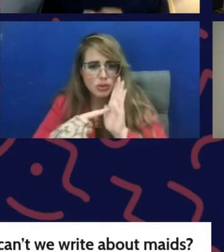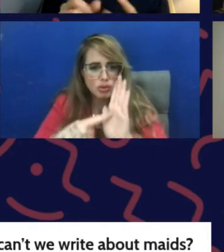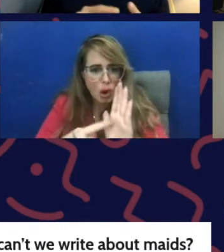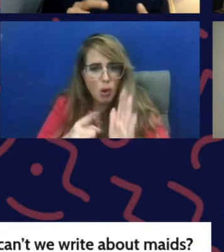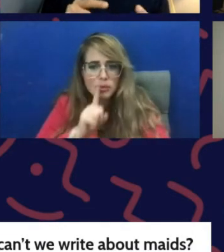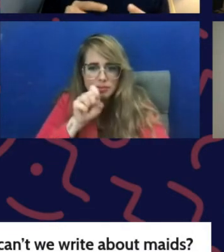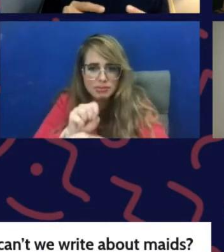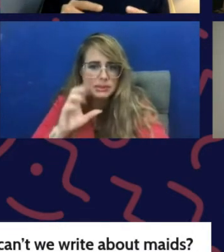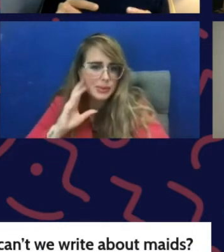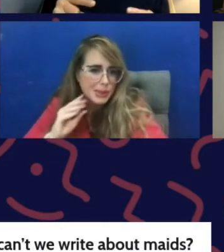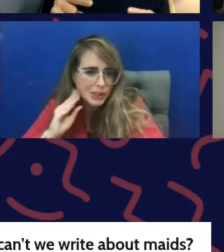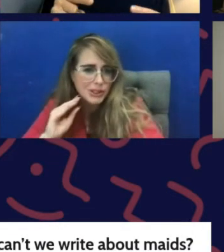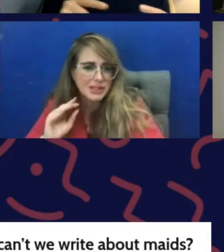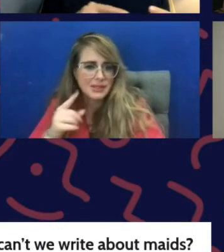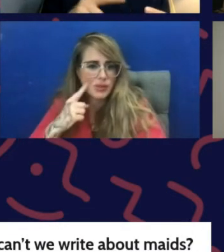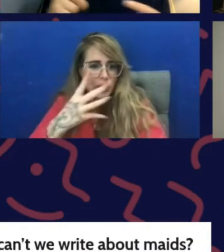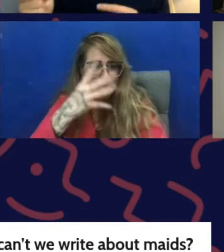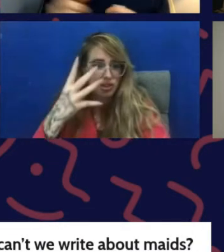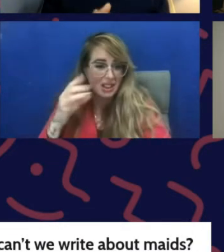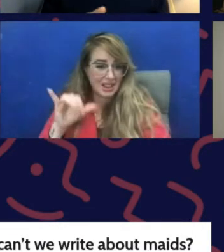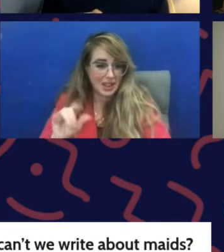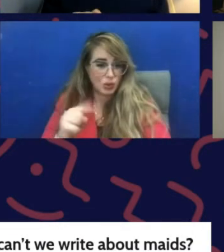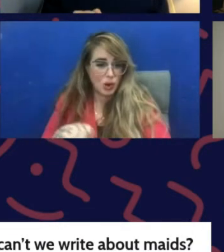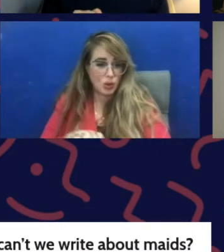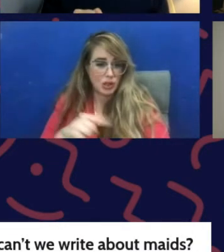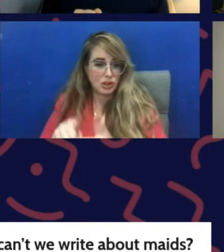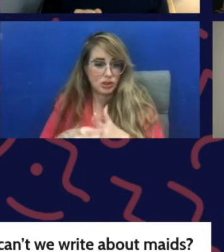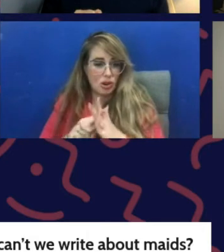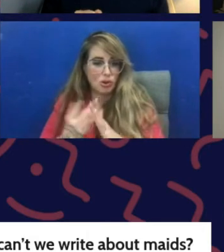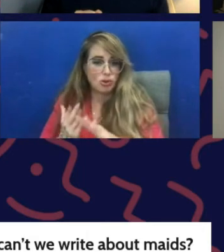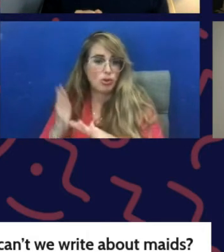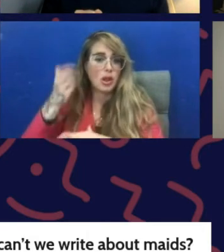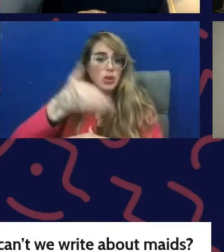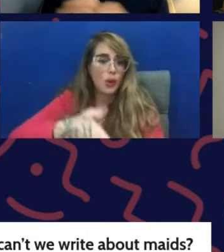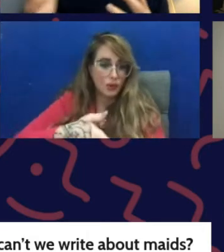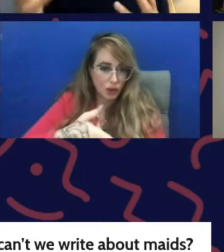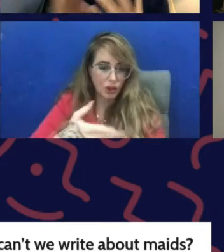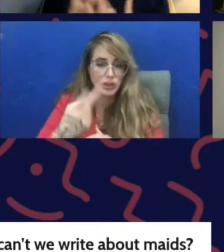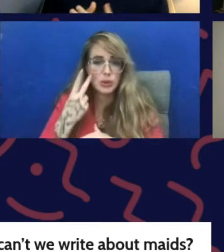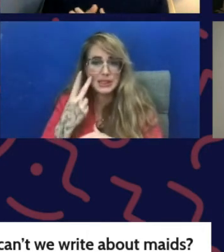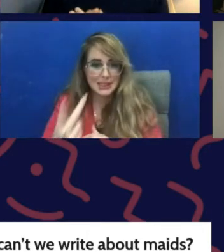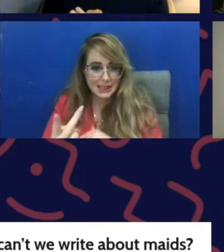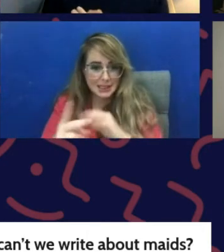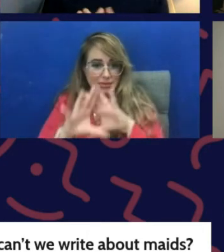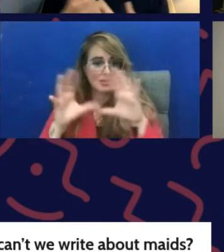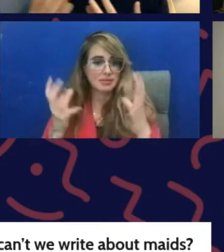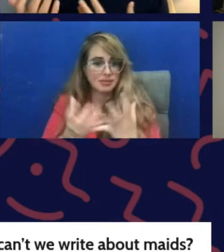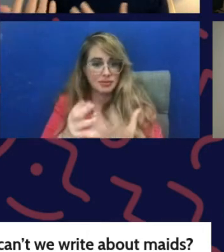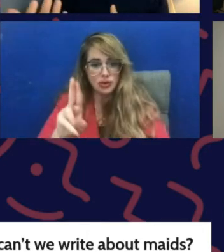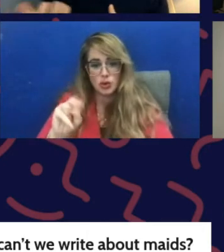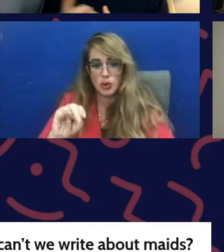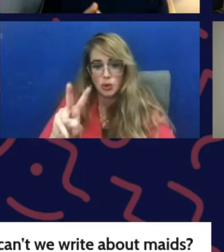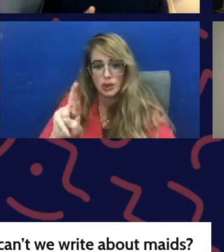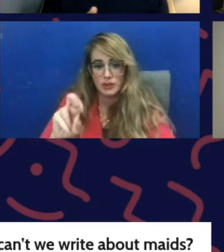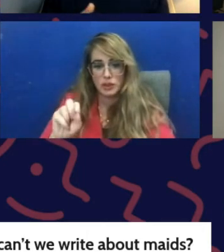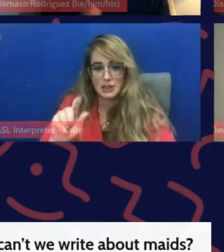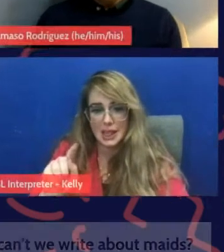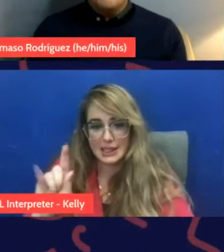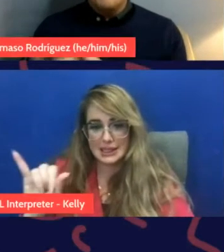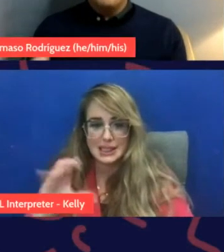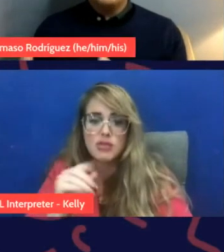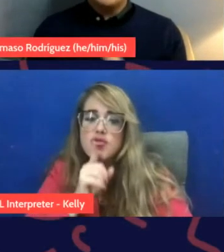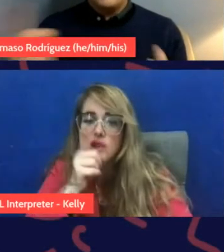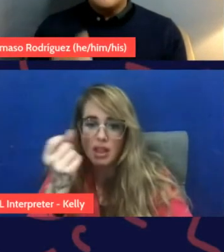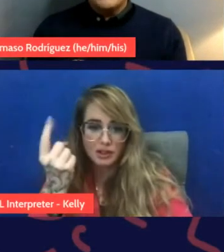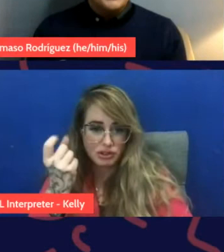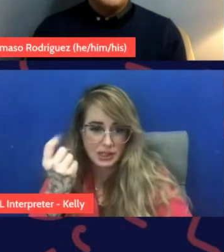immigrants, which is where we might start to cross over into, again, universality and real understanding